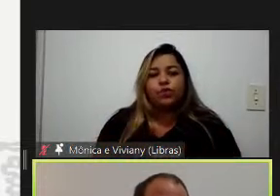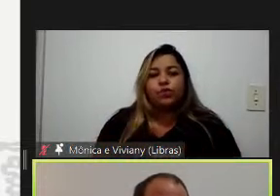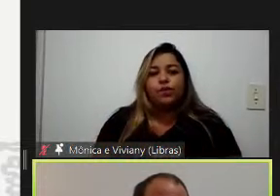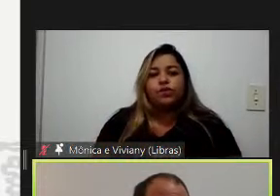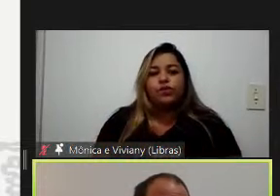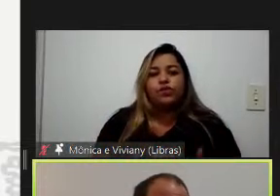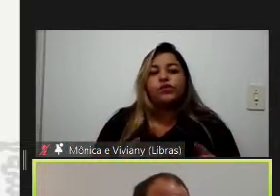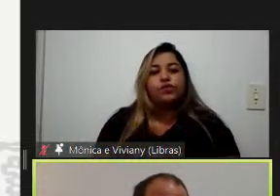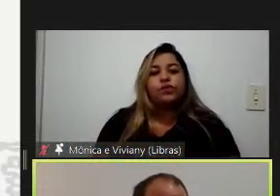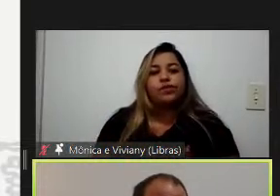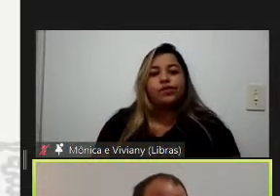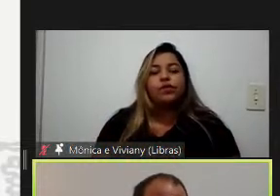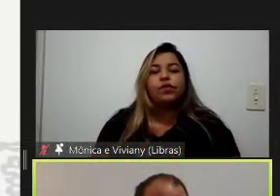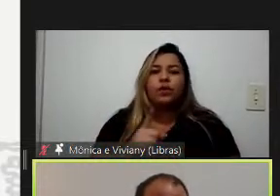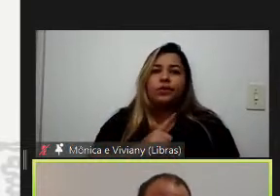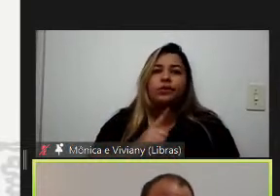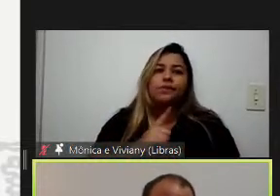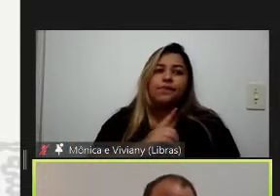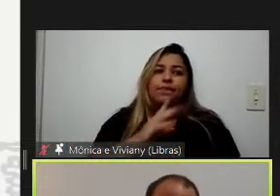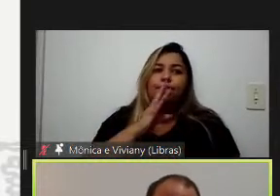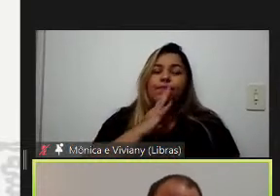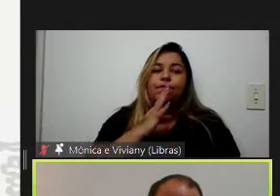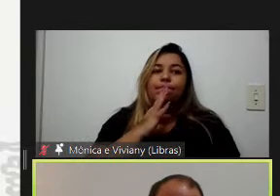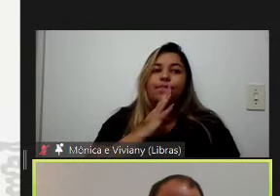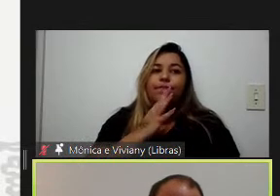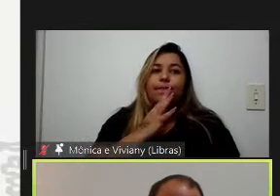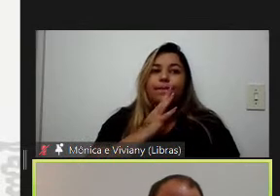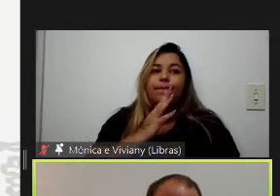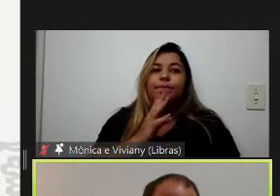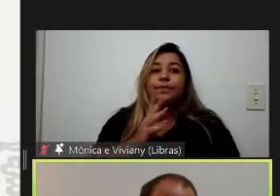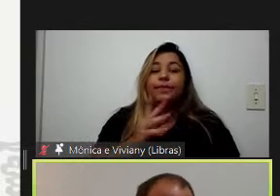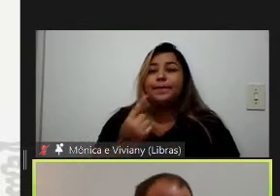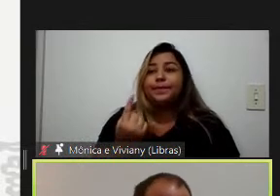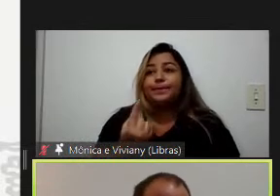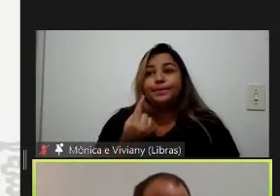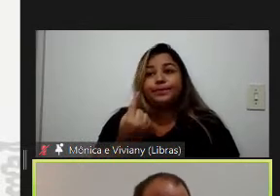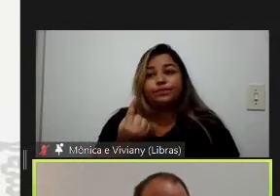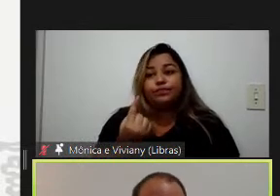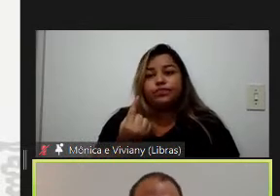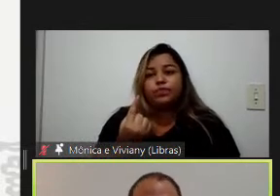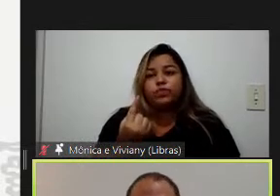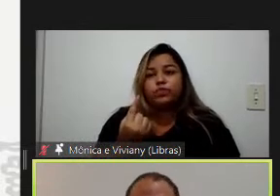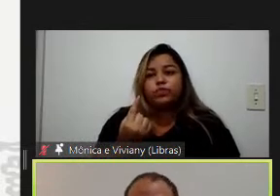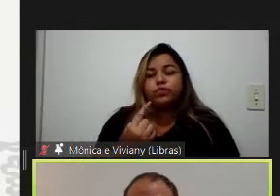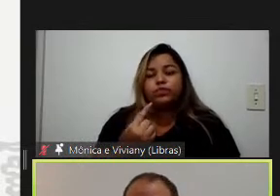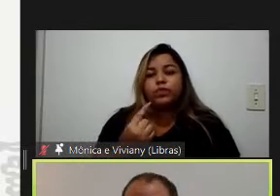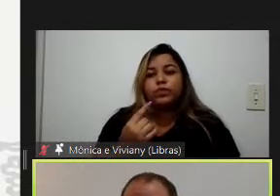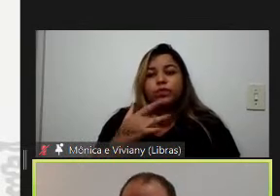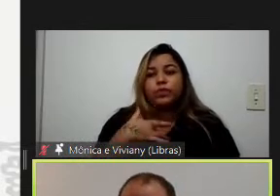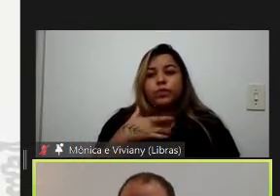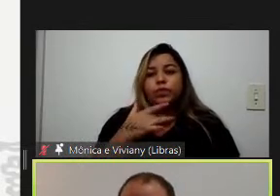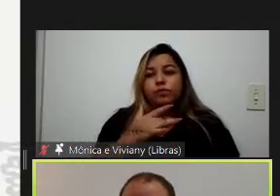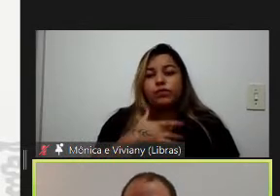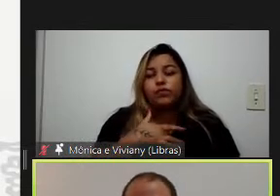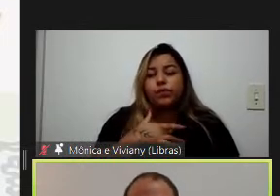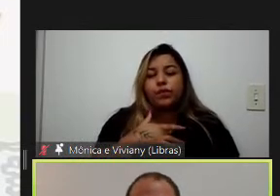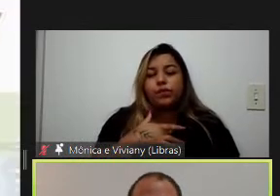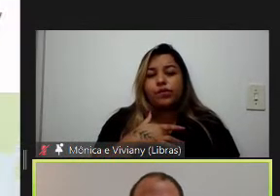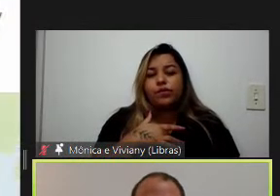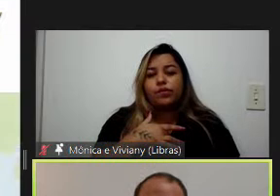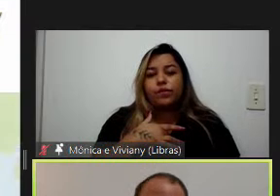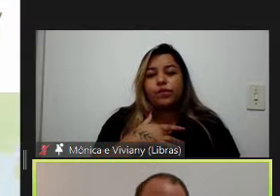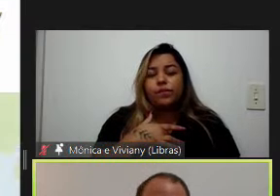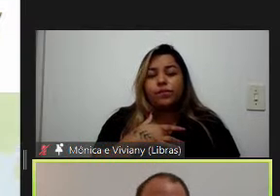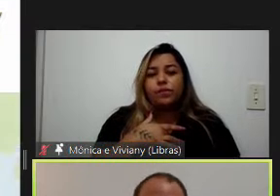epidemiological and health and nutrition situation. And regarding local food policies, I would like to quickly